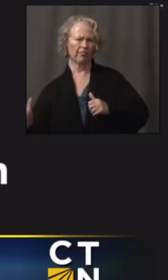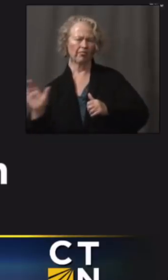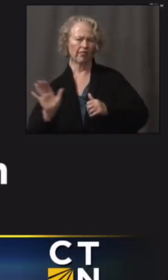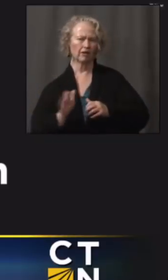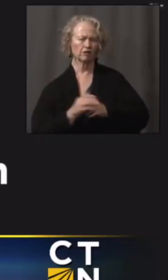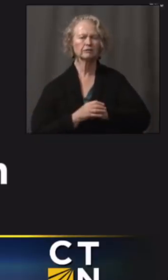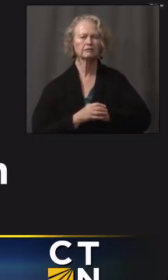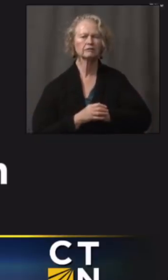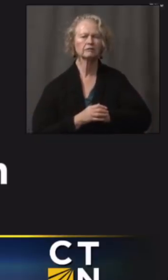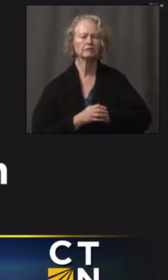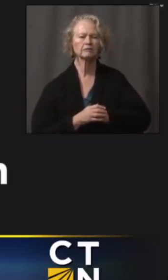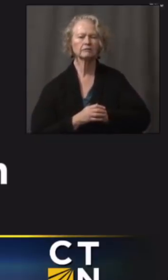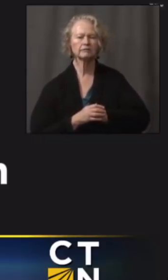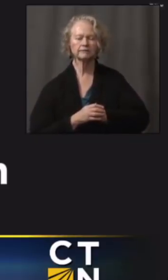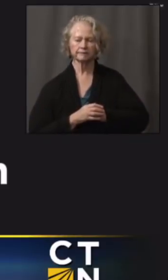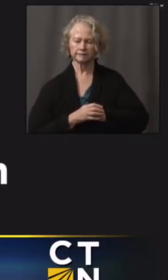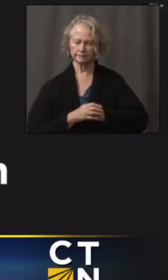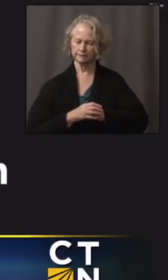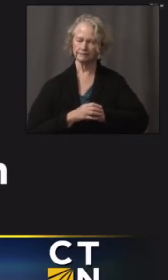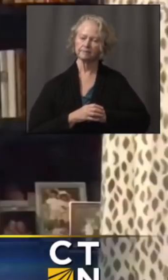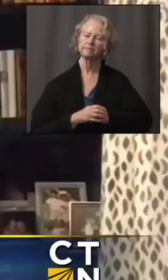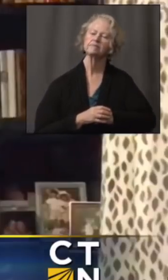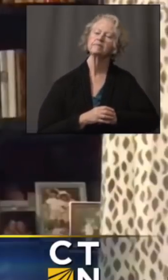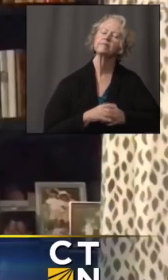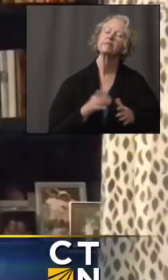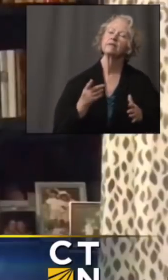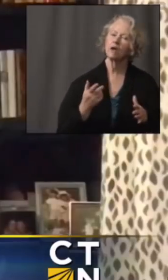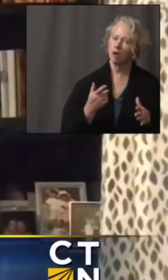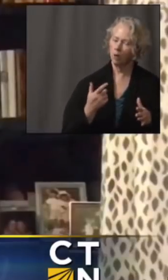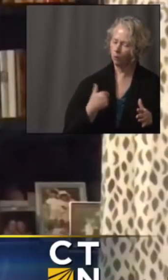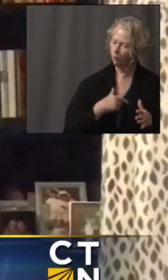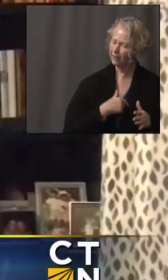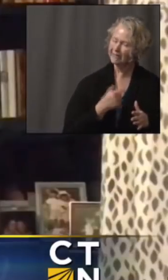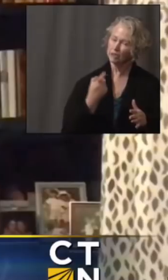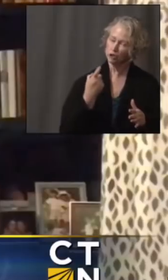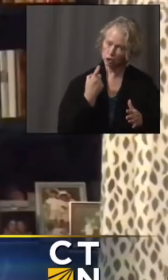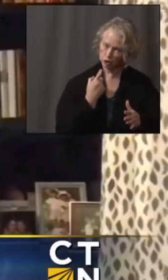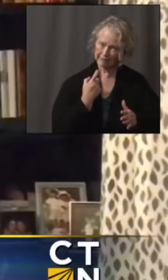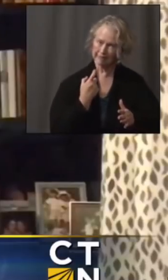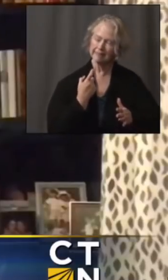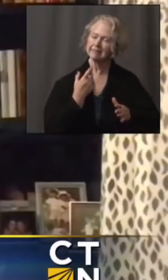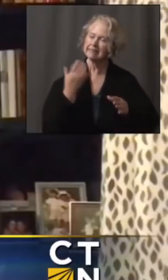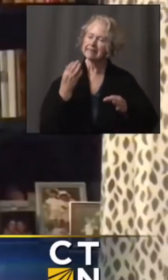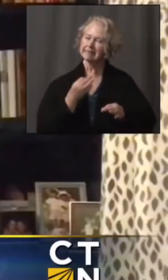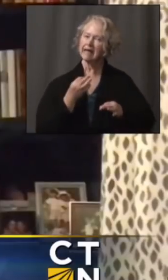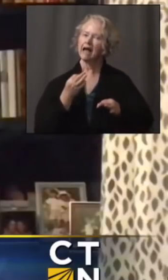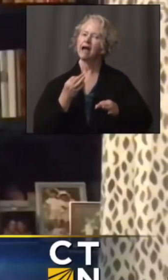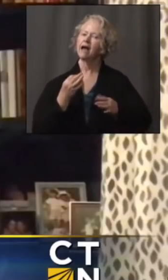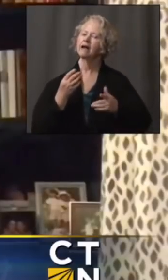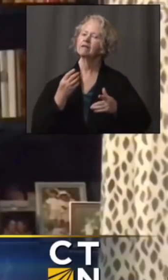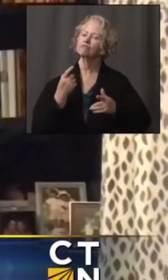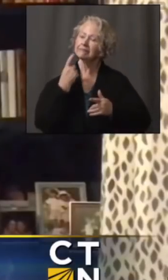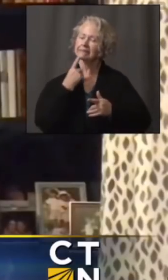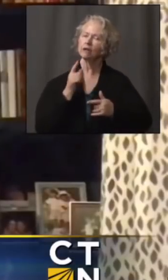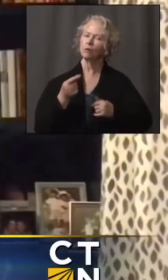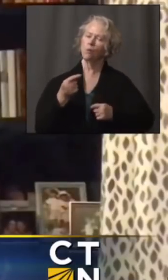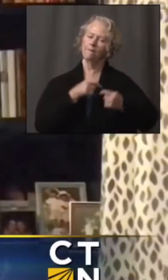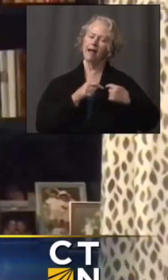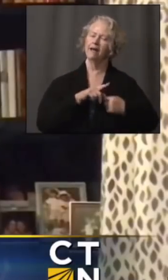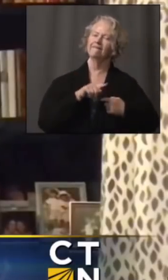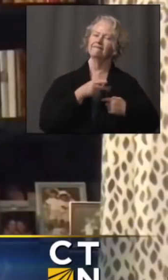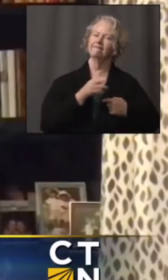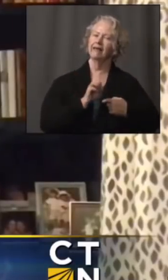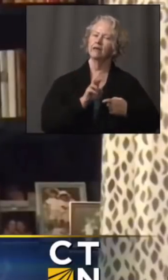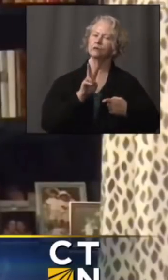leaders in other places are dealing with. Well, we just took the lead on rolling back to phase 2.1, establishing